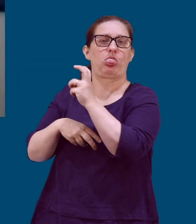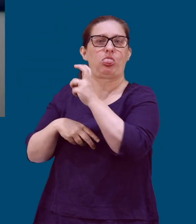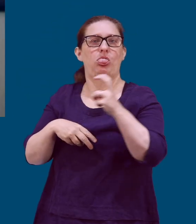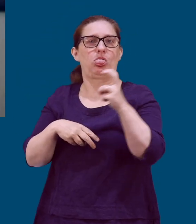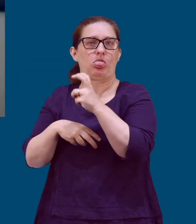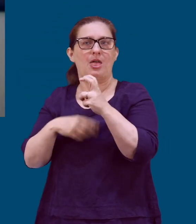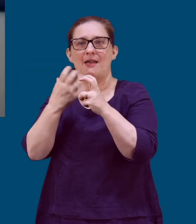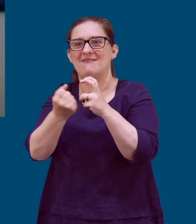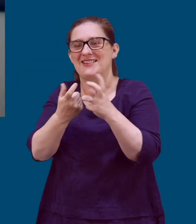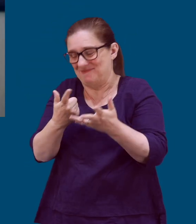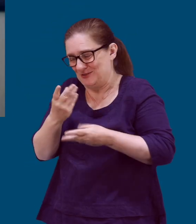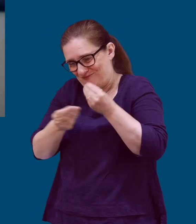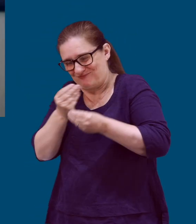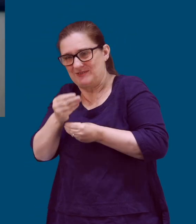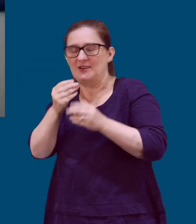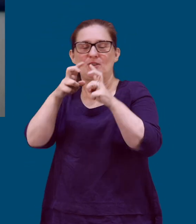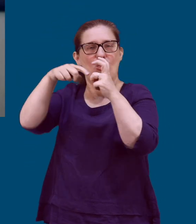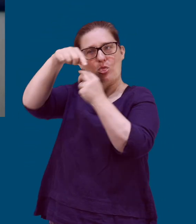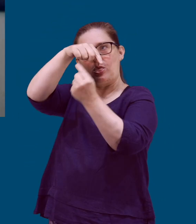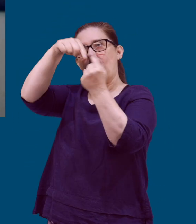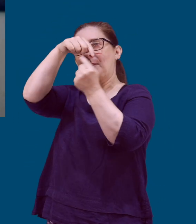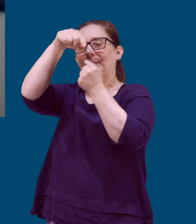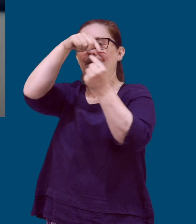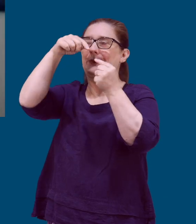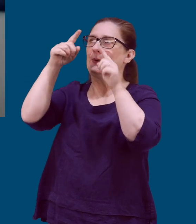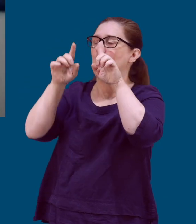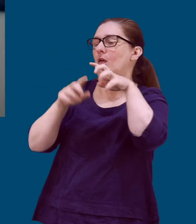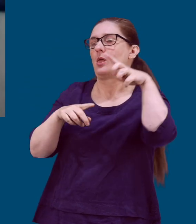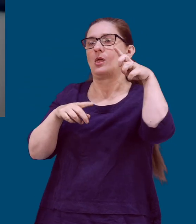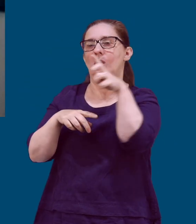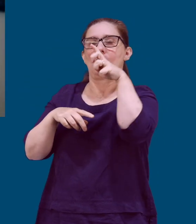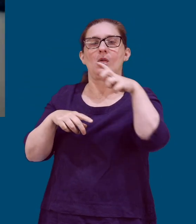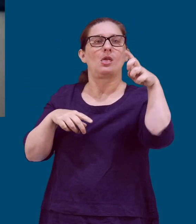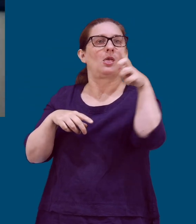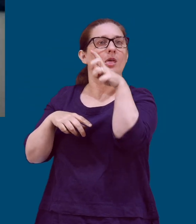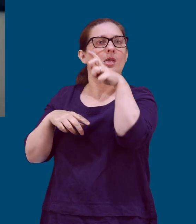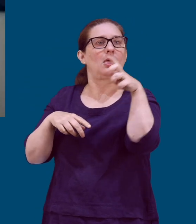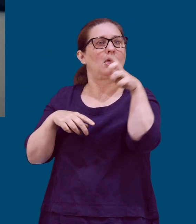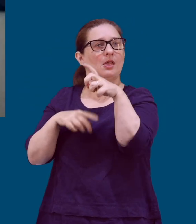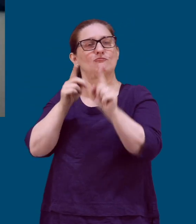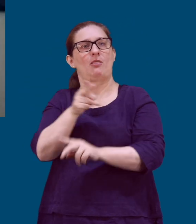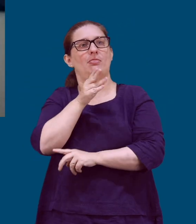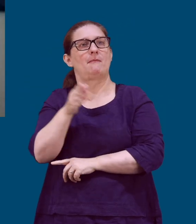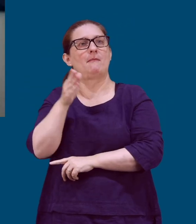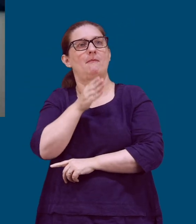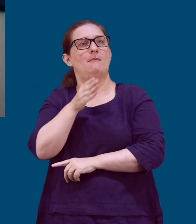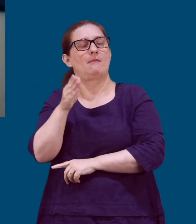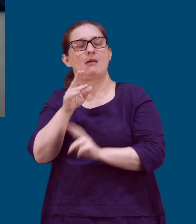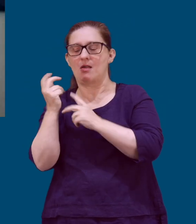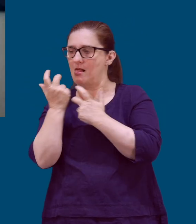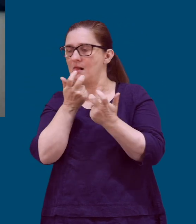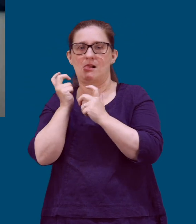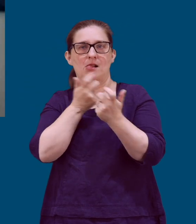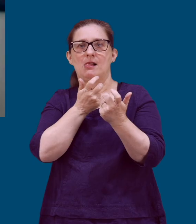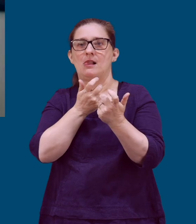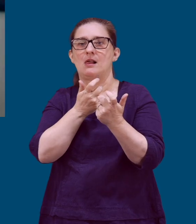shape them to be kinetic, twirling from the sky in a seductive rhythm. I want to make so many slugs that they